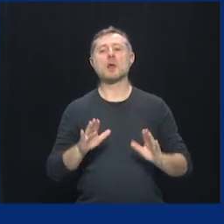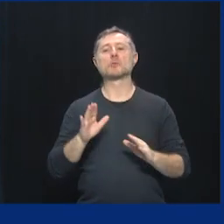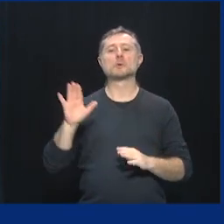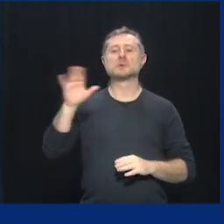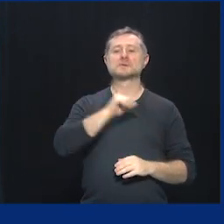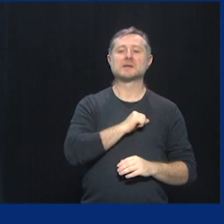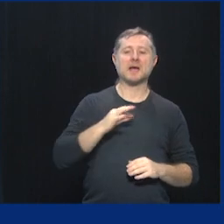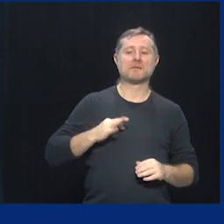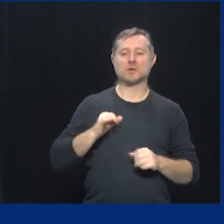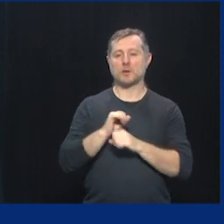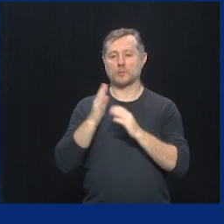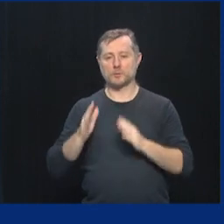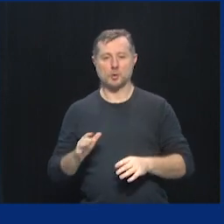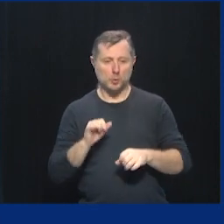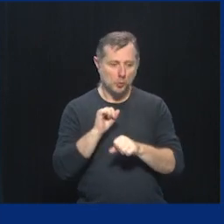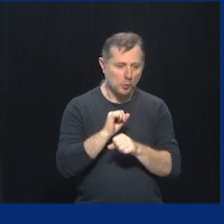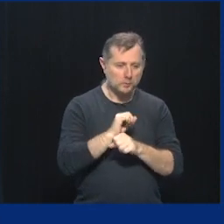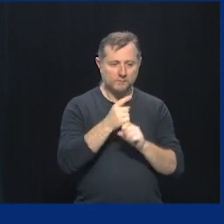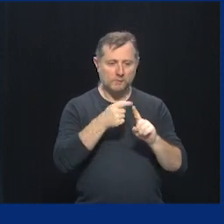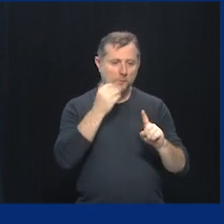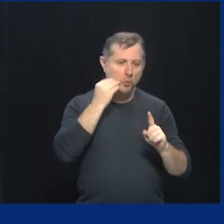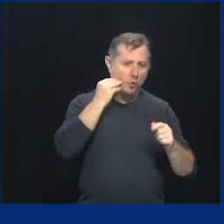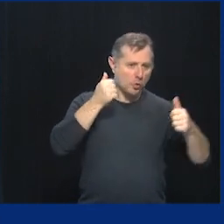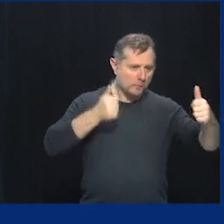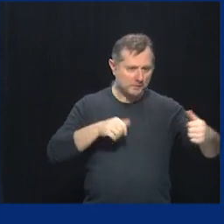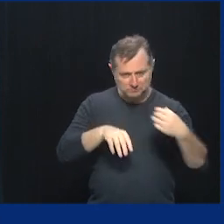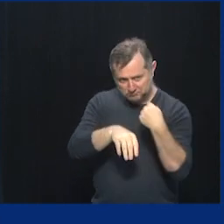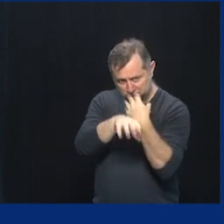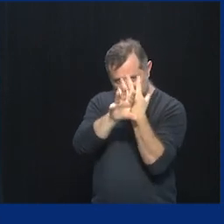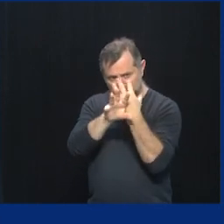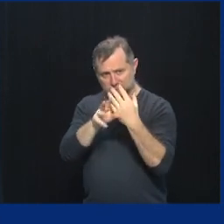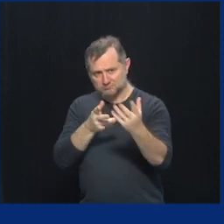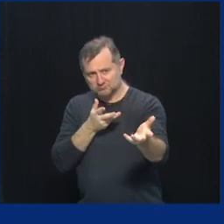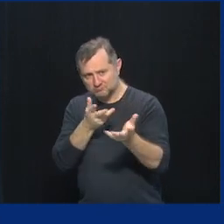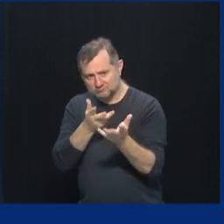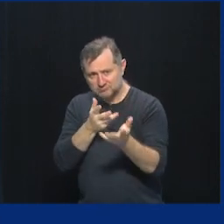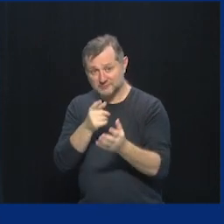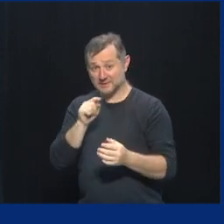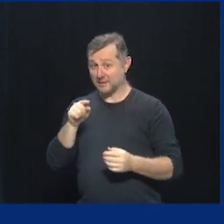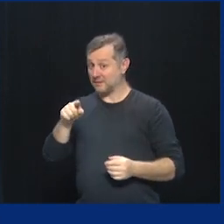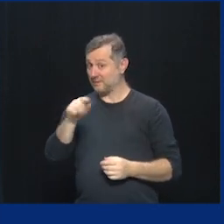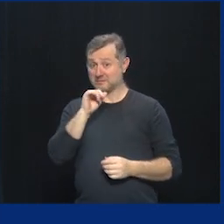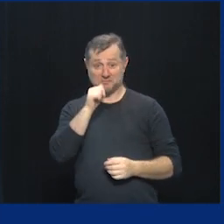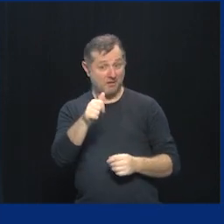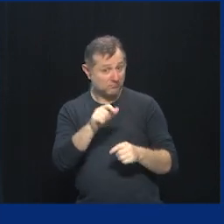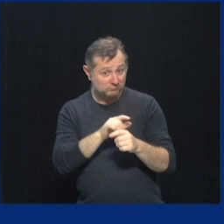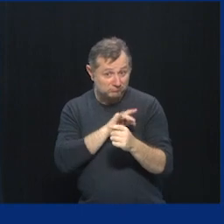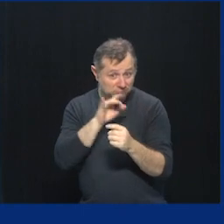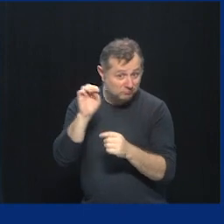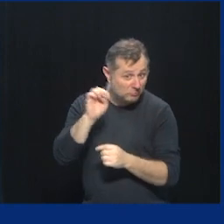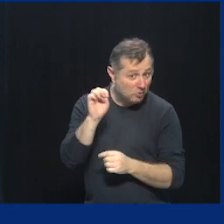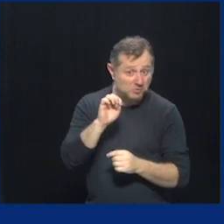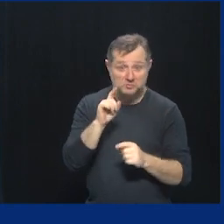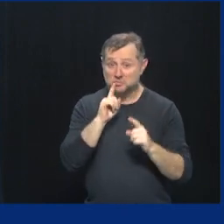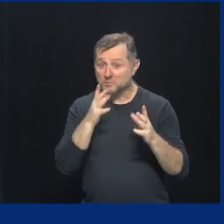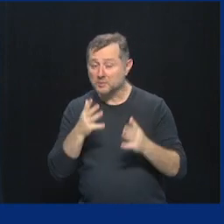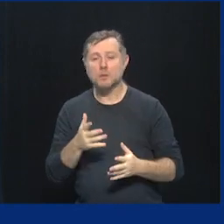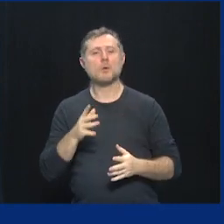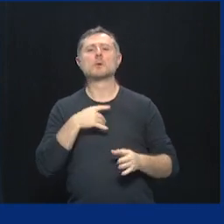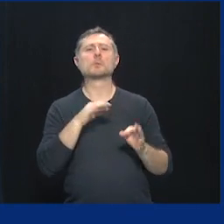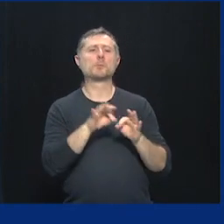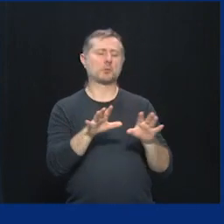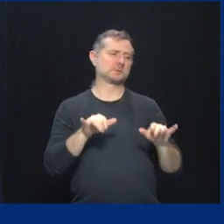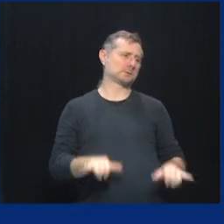on today. And if you're not an essential worker, to really stay off of the roads as well. For the neighborhoods